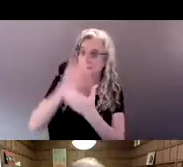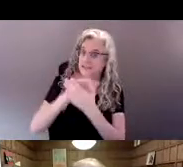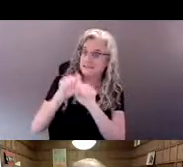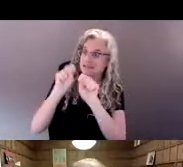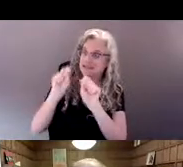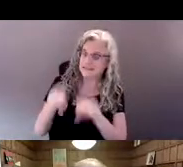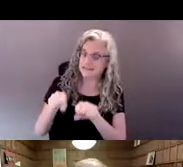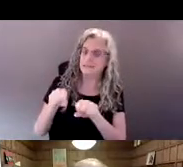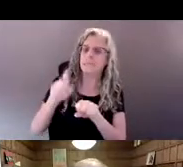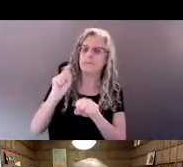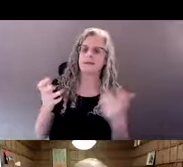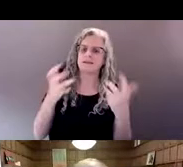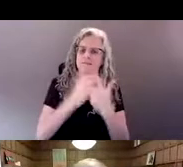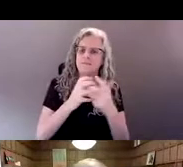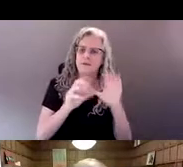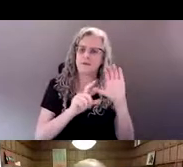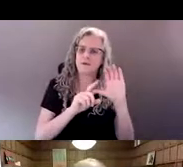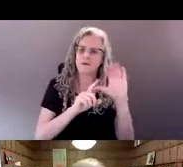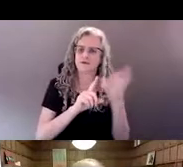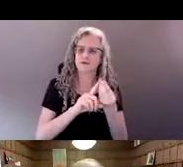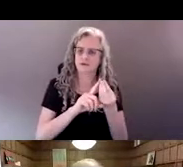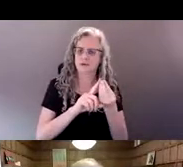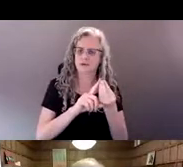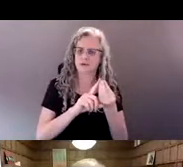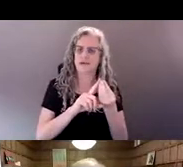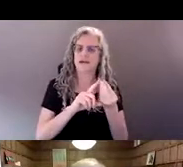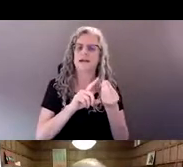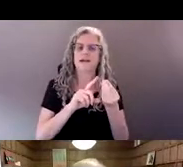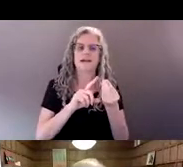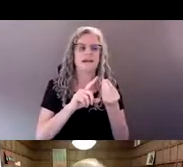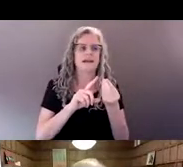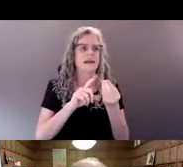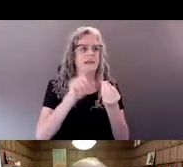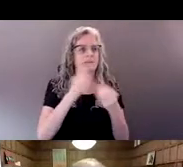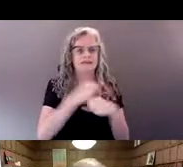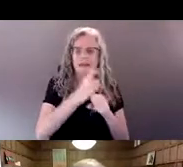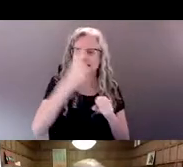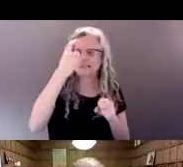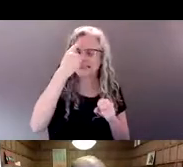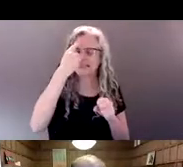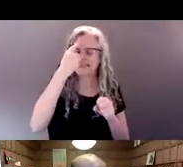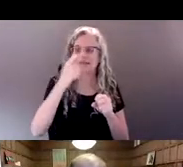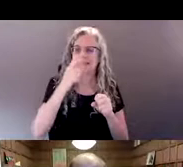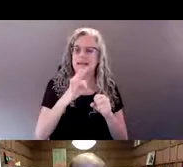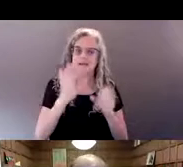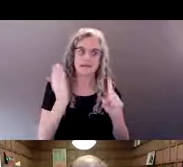cultural sense if it's to prove convincing, to prove capable of moving masses of people to